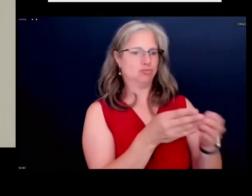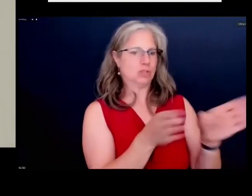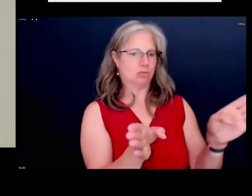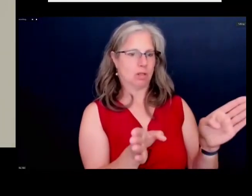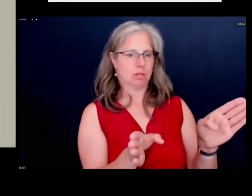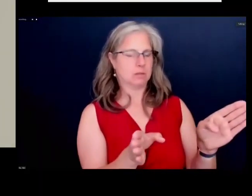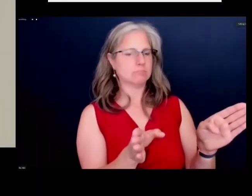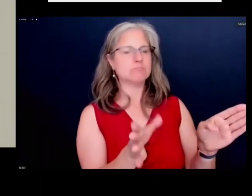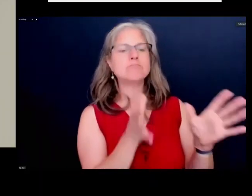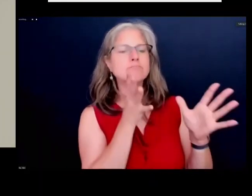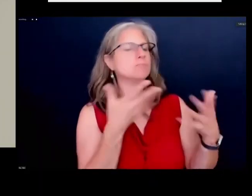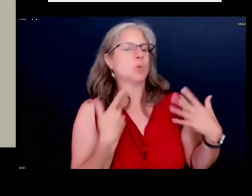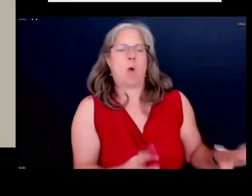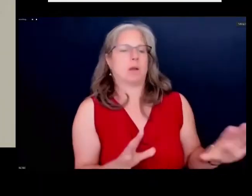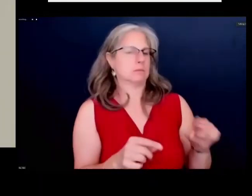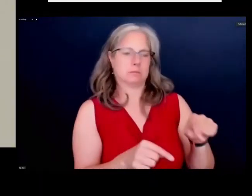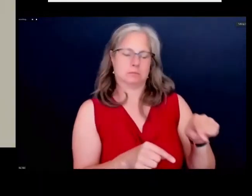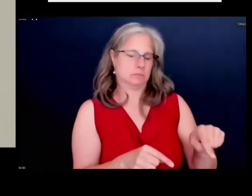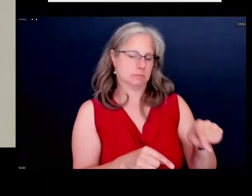against vaccination. So